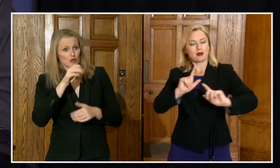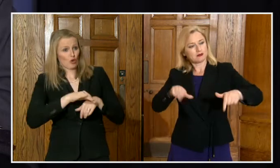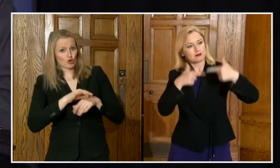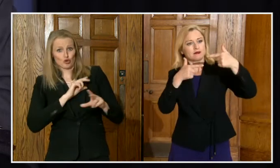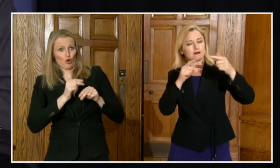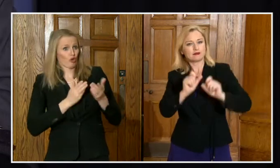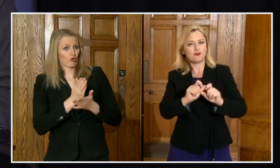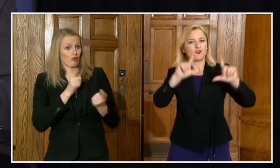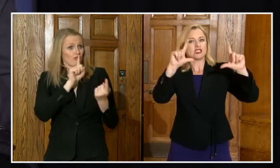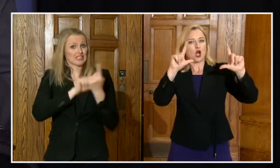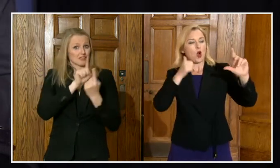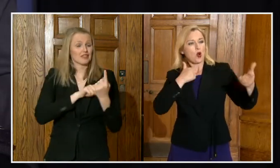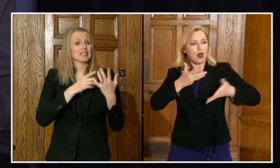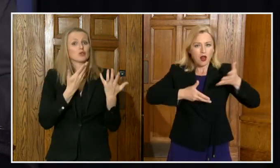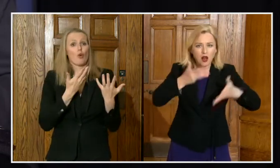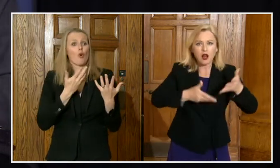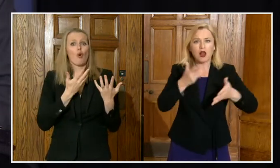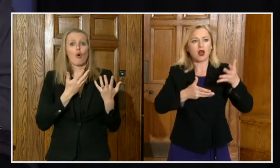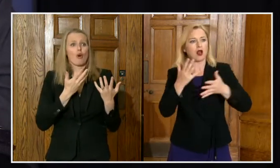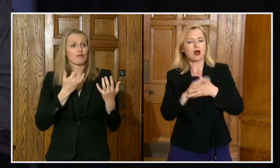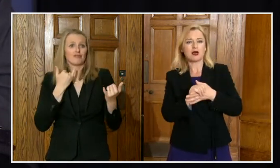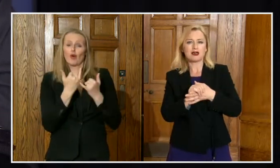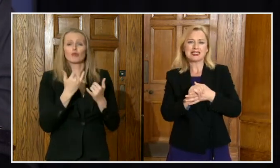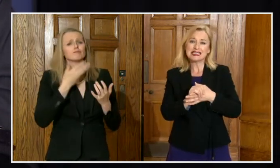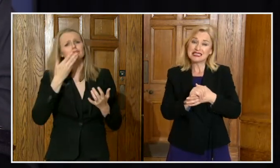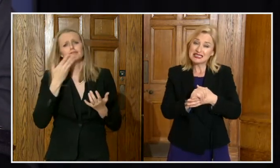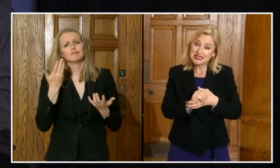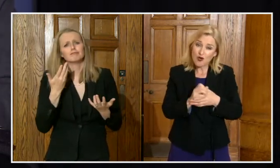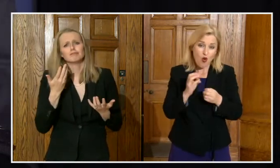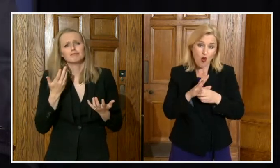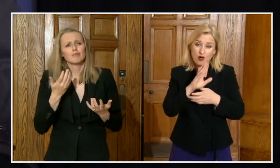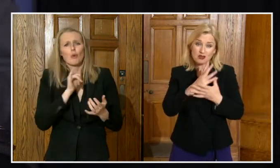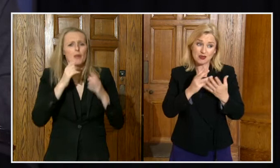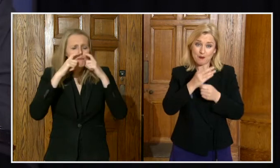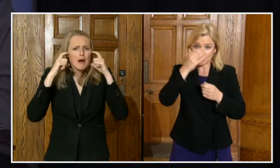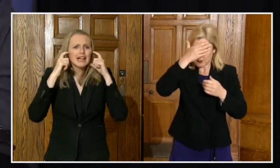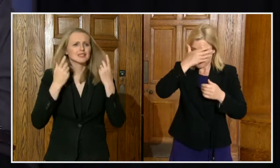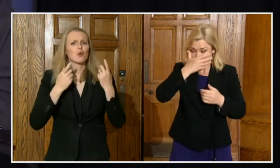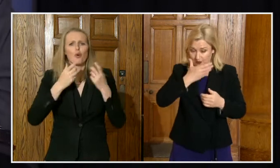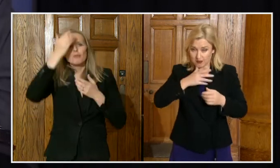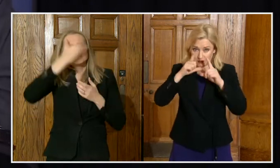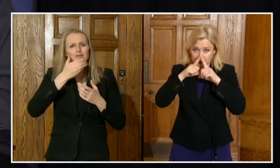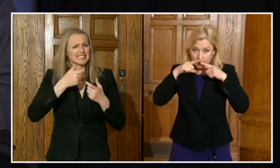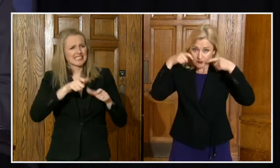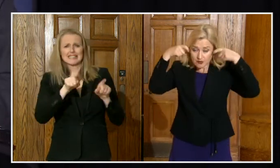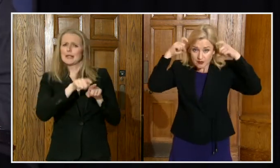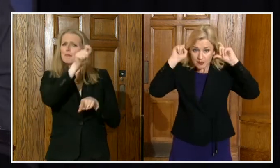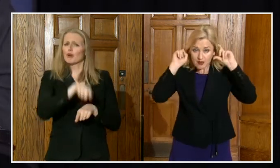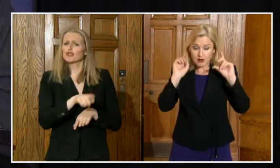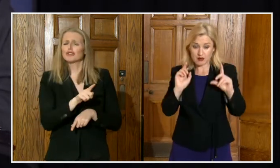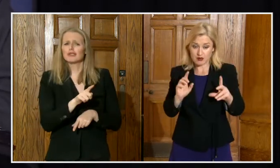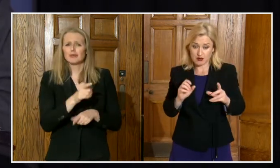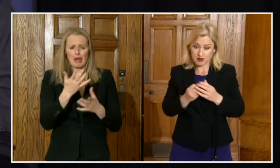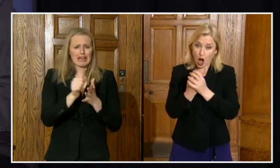care. Some of those faces and smiles may be behind a mask or behind a fluid shield visor. Some of the hands may